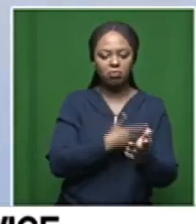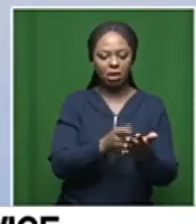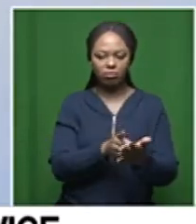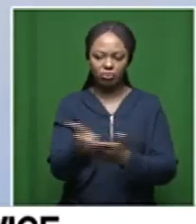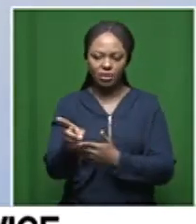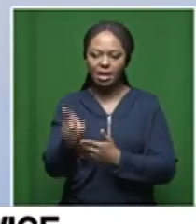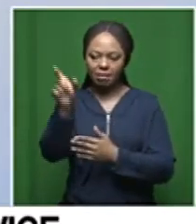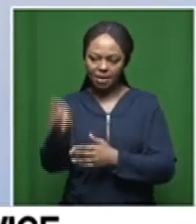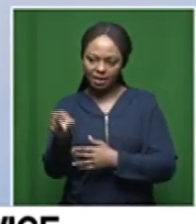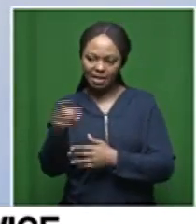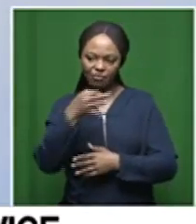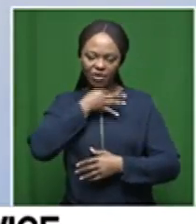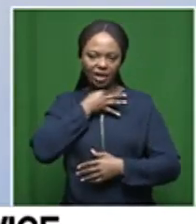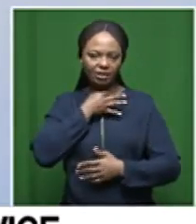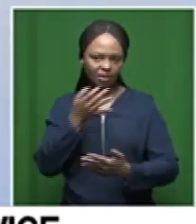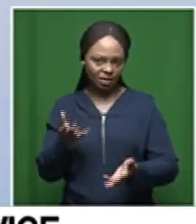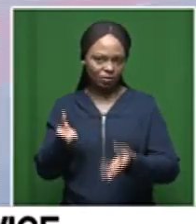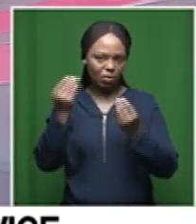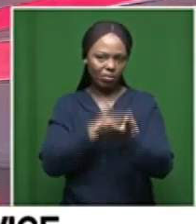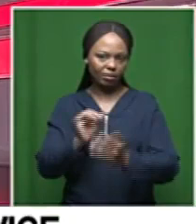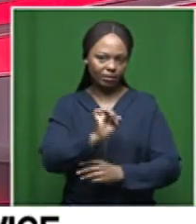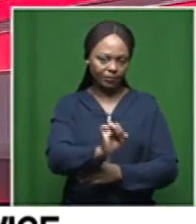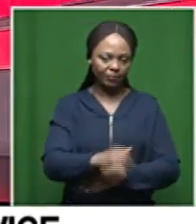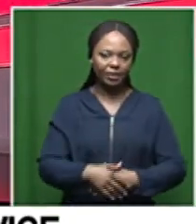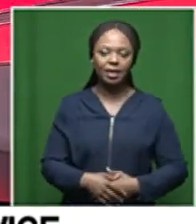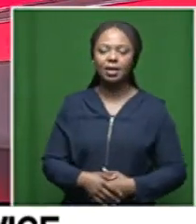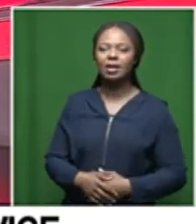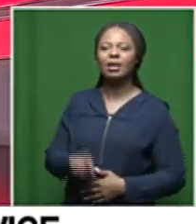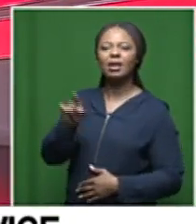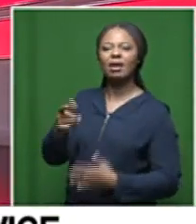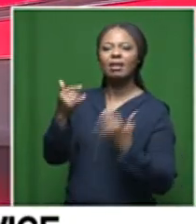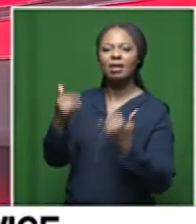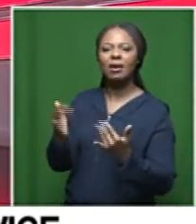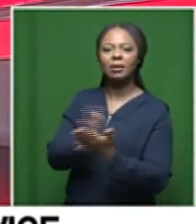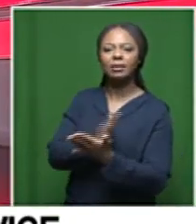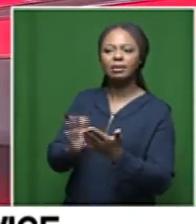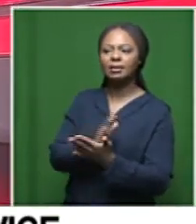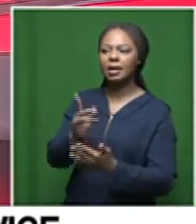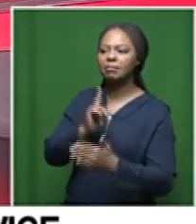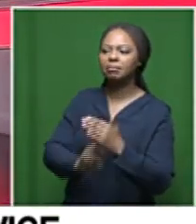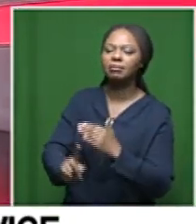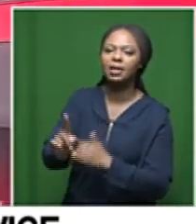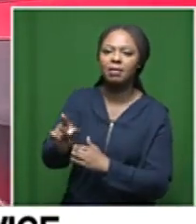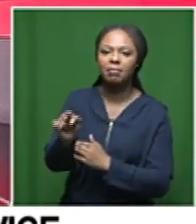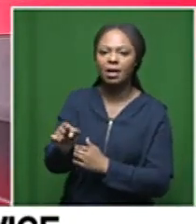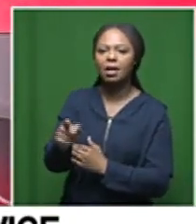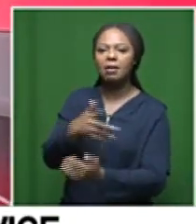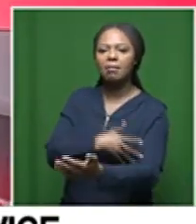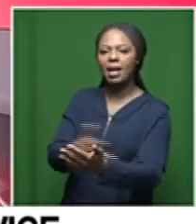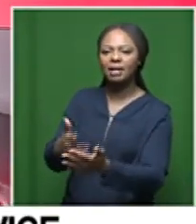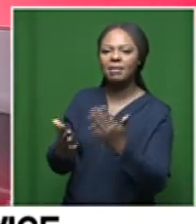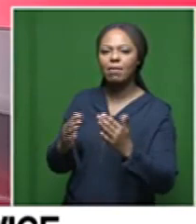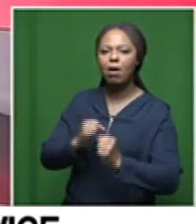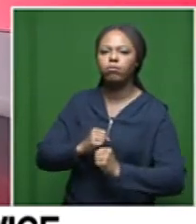donating blood. Now, a lot of people that want to go donate blood and end up being rejected, who are over the weight of maybe 50